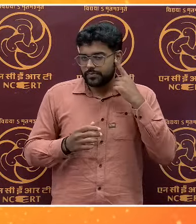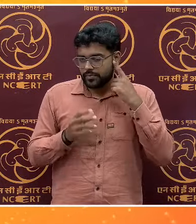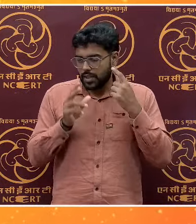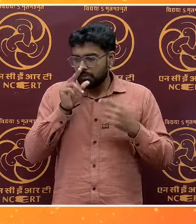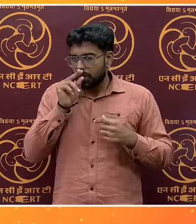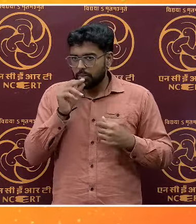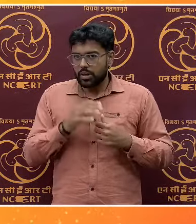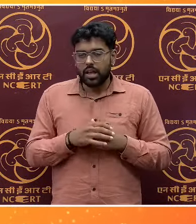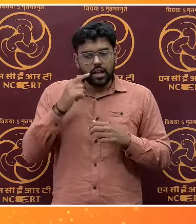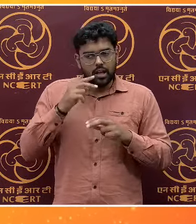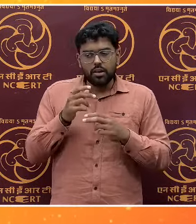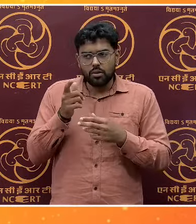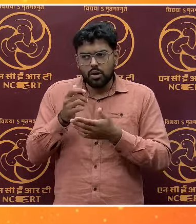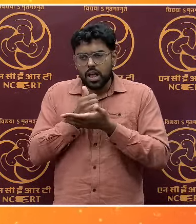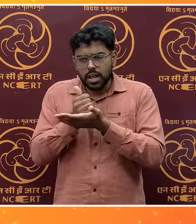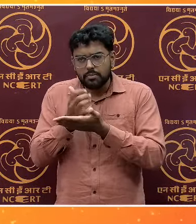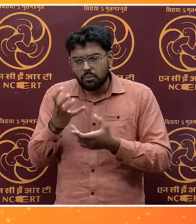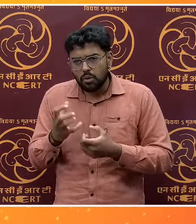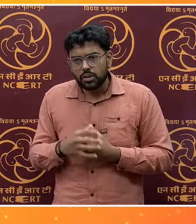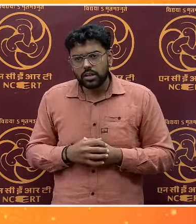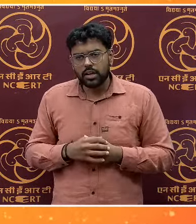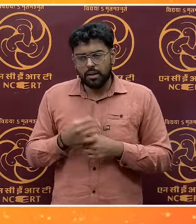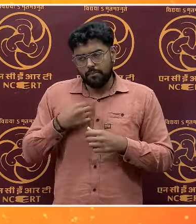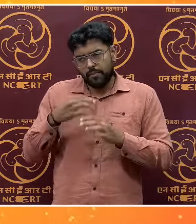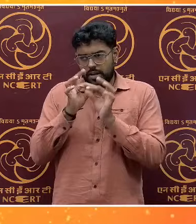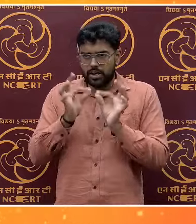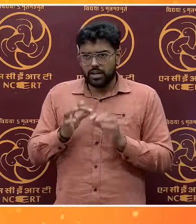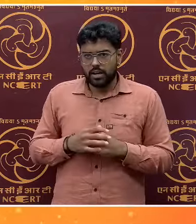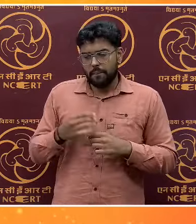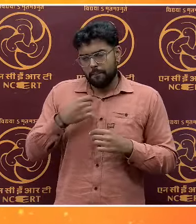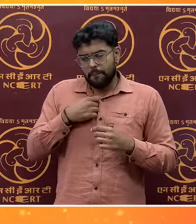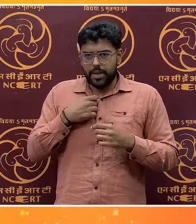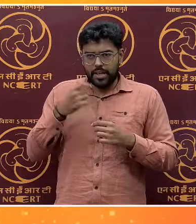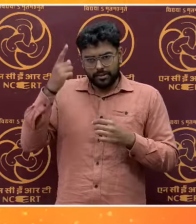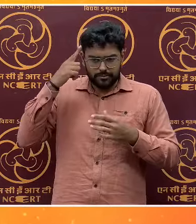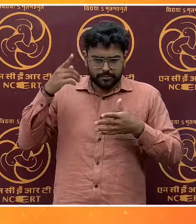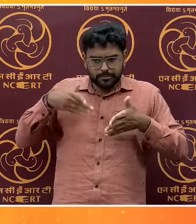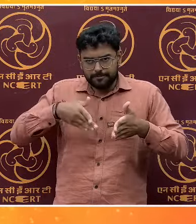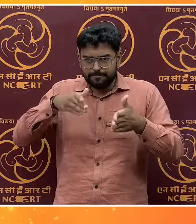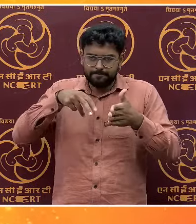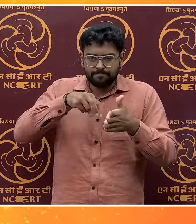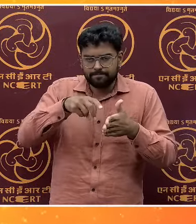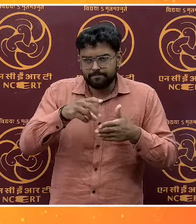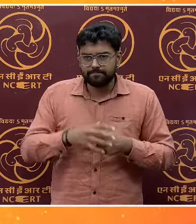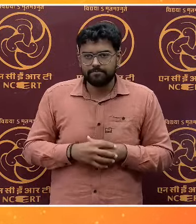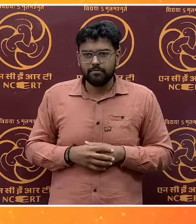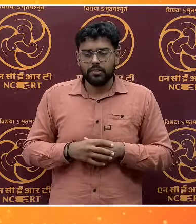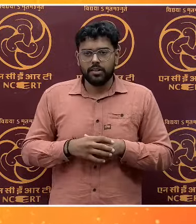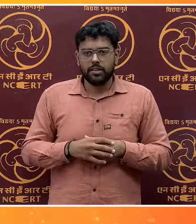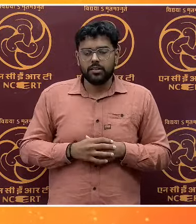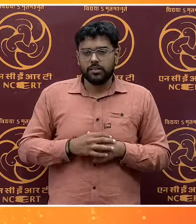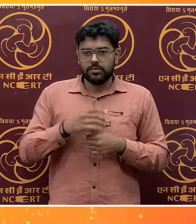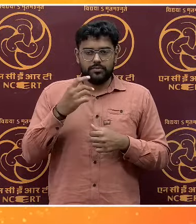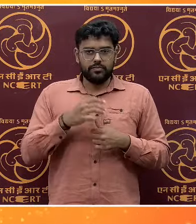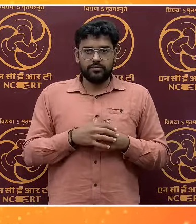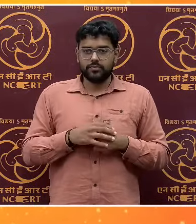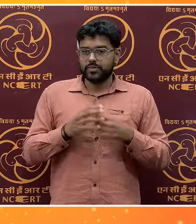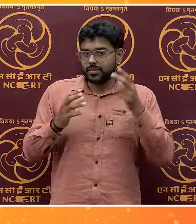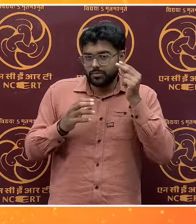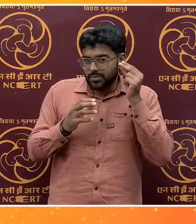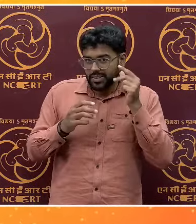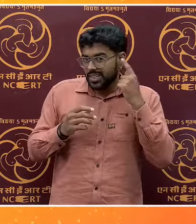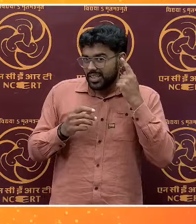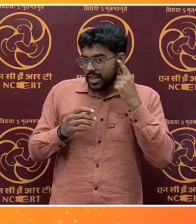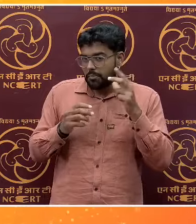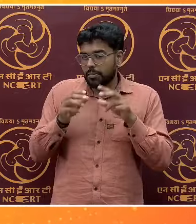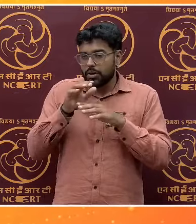wants some help, he is ready to help. I'll help you cross if you wish to go. He paused beside her and